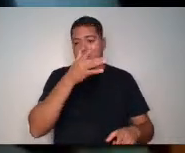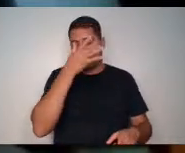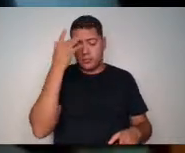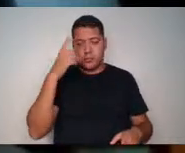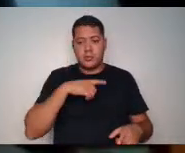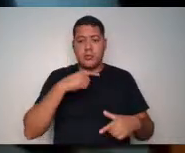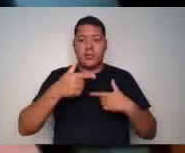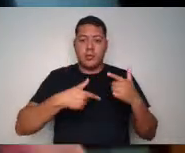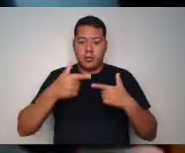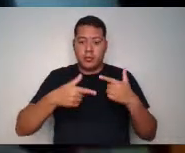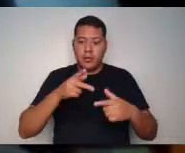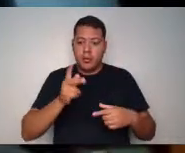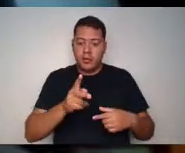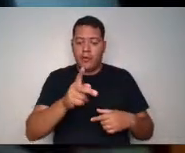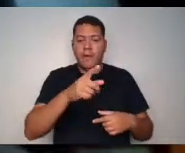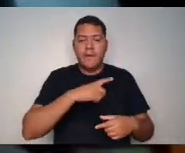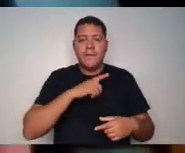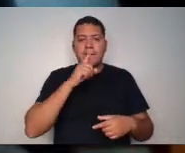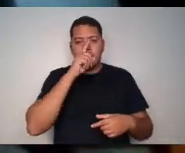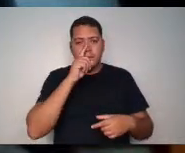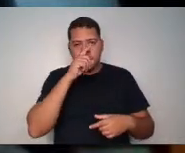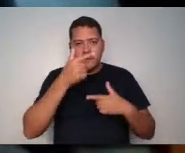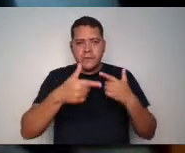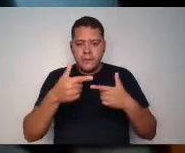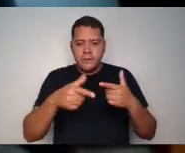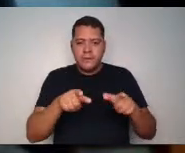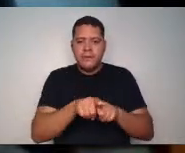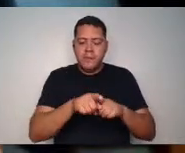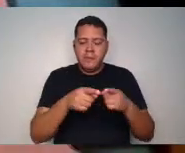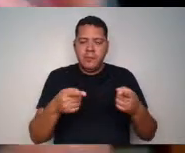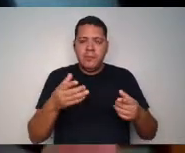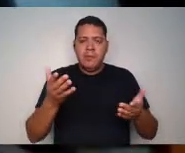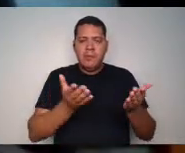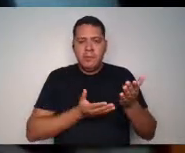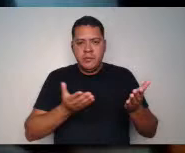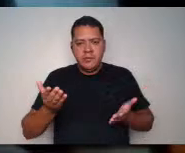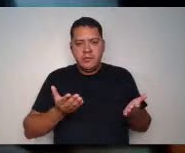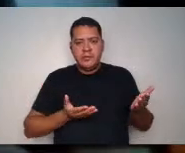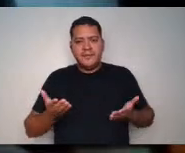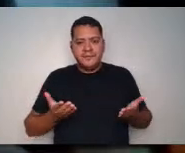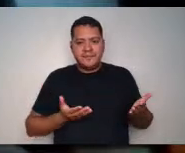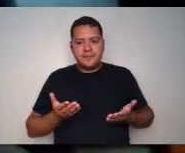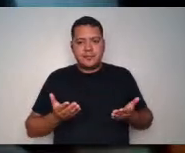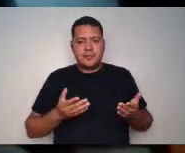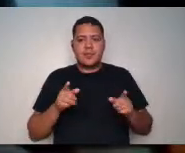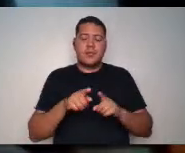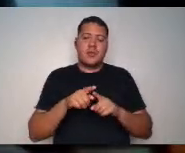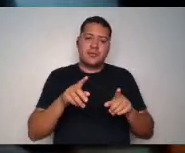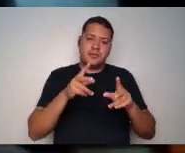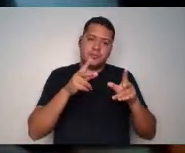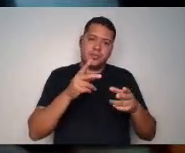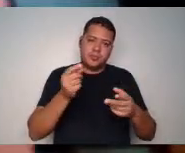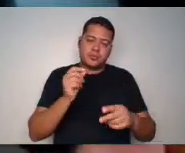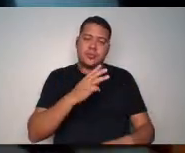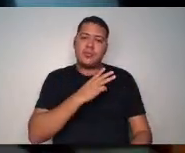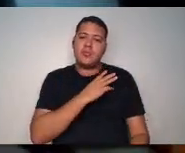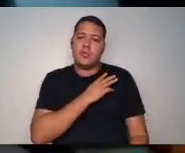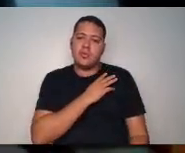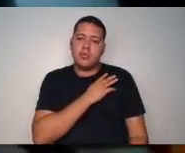And people basically have to work continuously. For example,